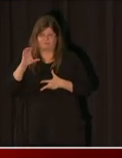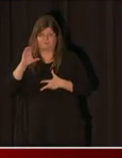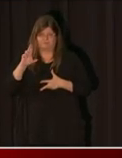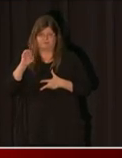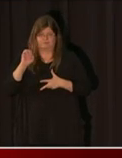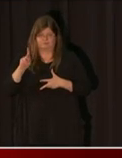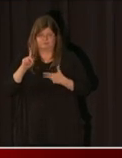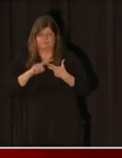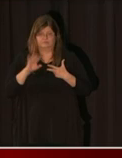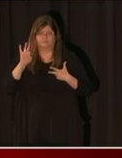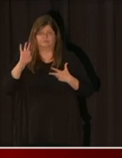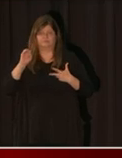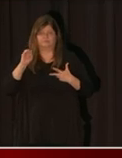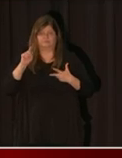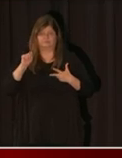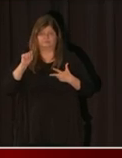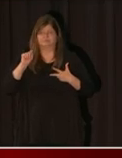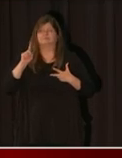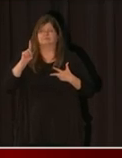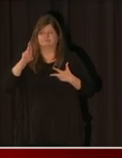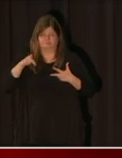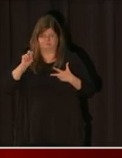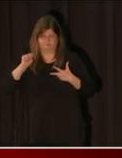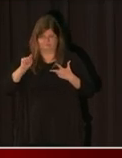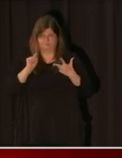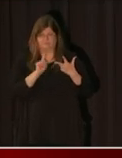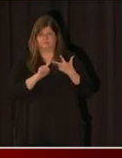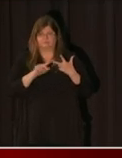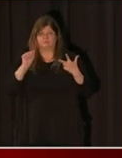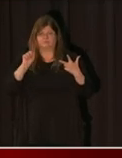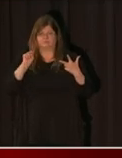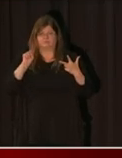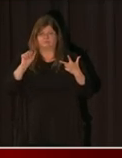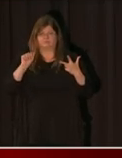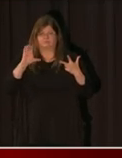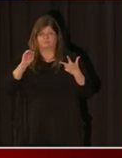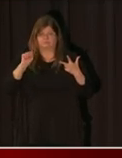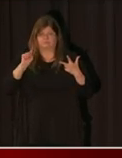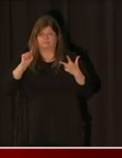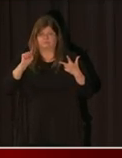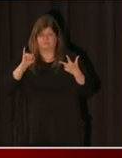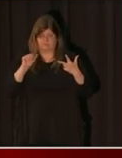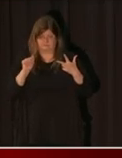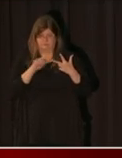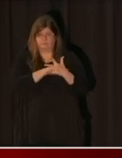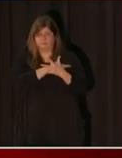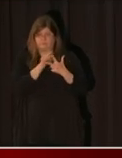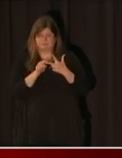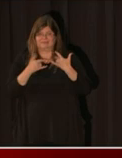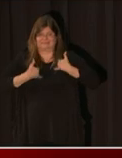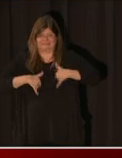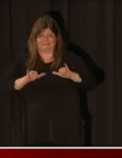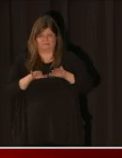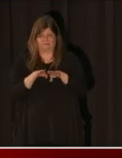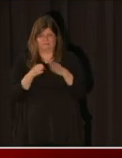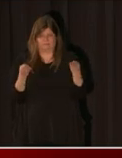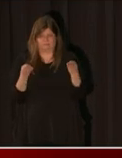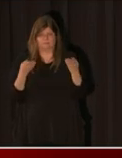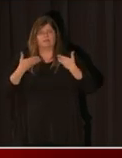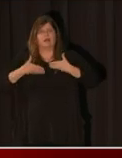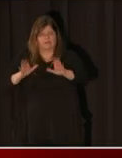The Fort DuPont Park is still opened to community gardening, and we will let vehicles through for that. The Park Police will.